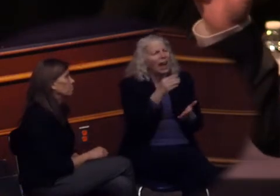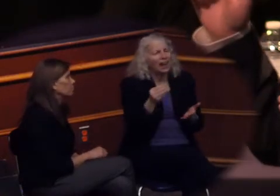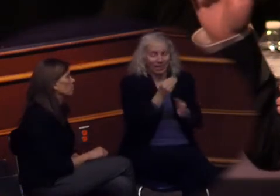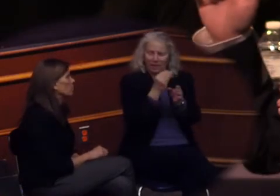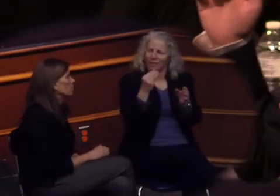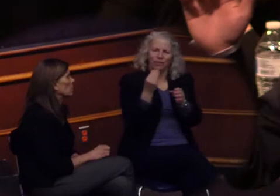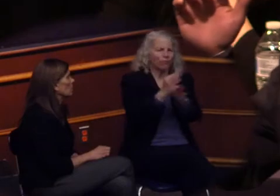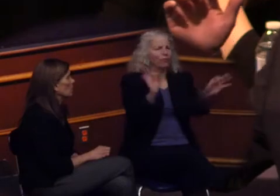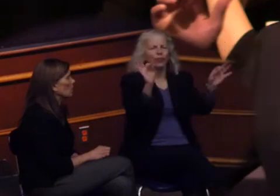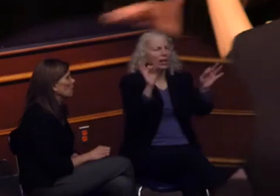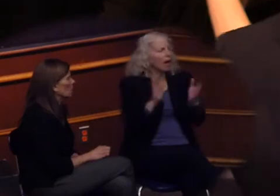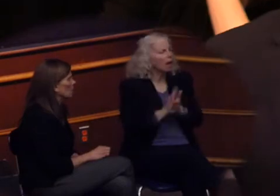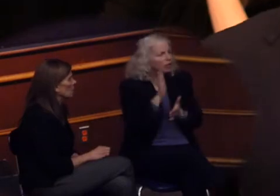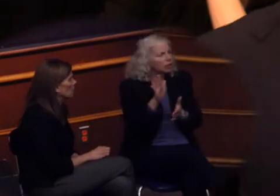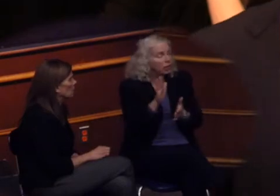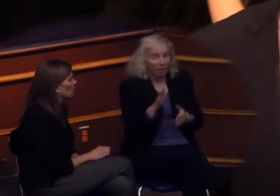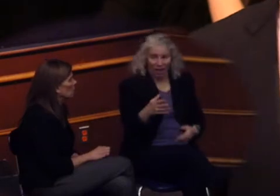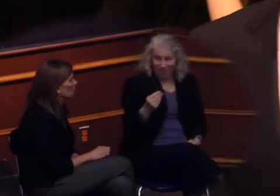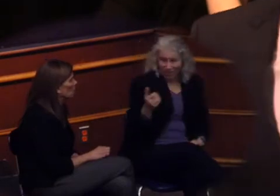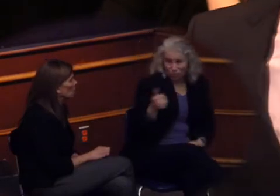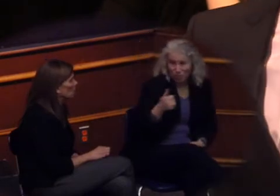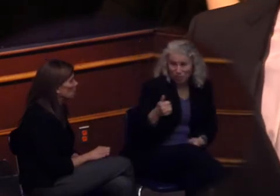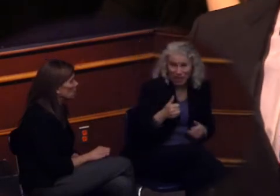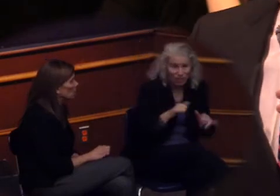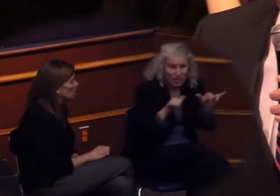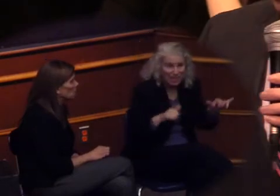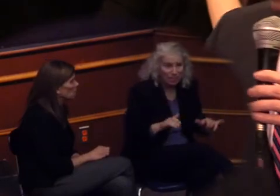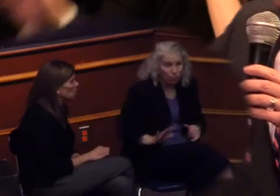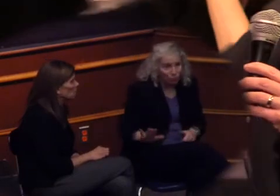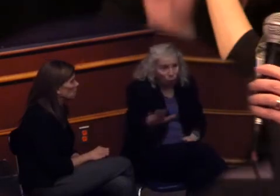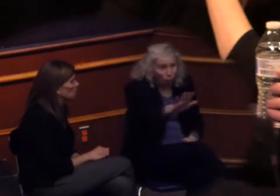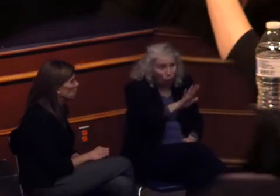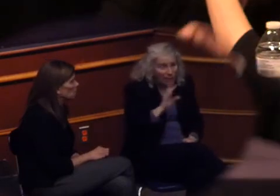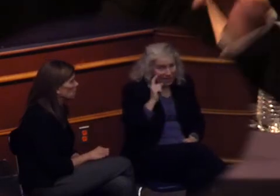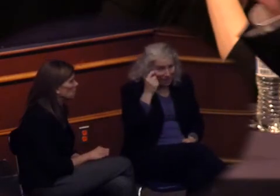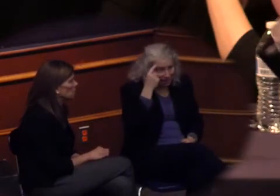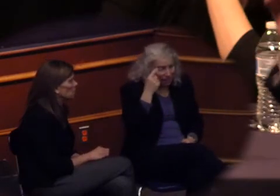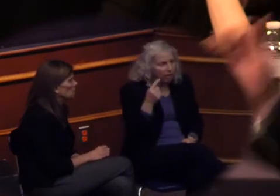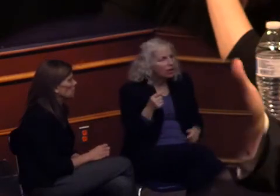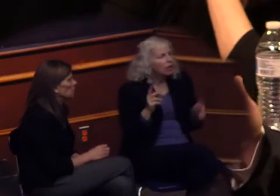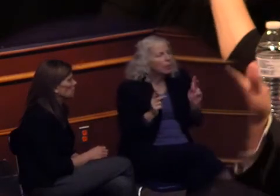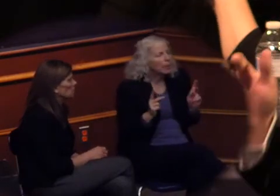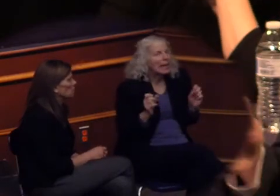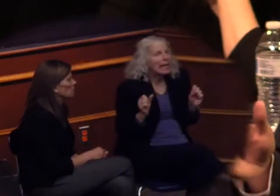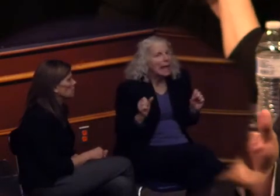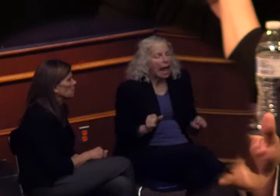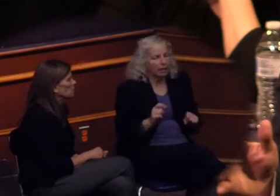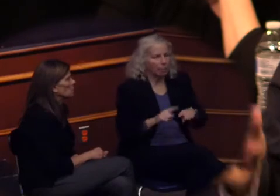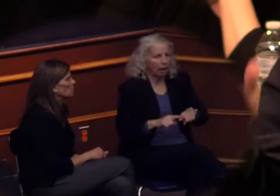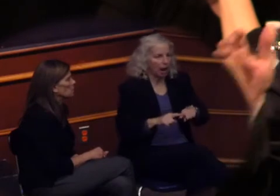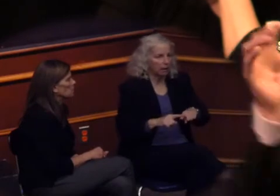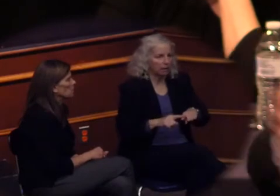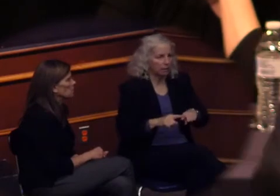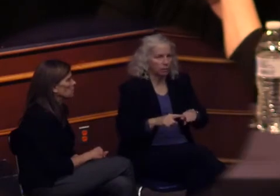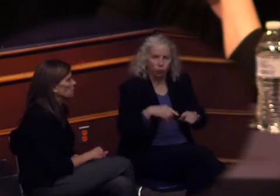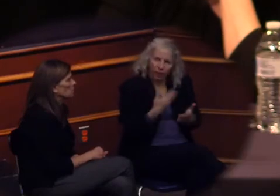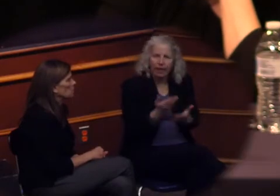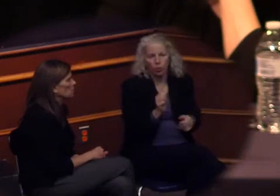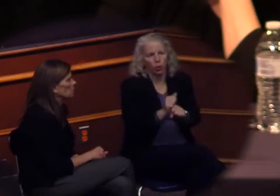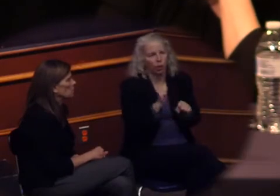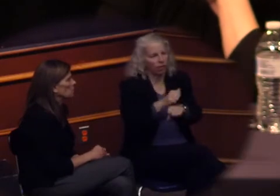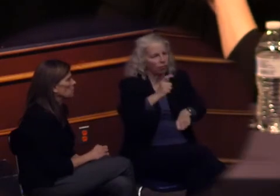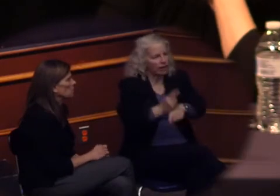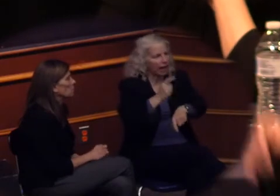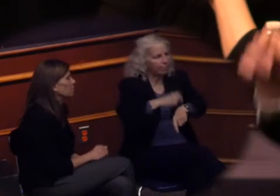A transportation system across this entire state that people can actually depend on to get to work on